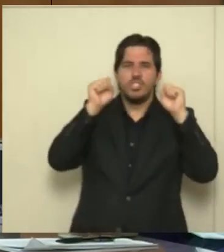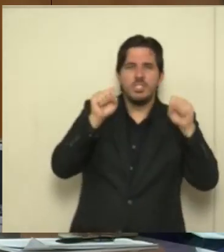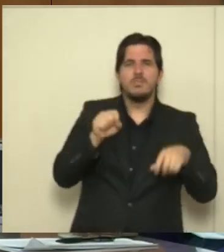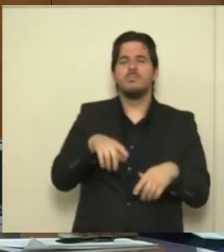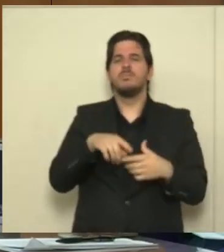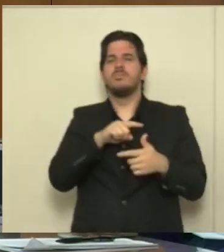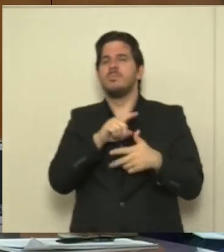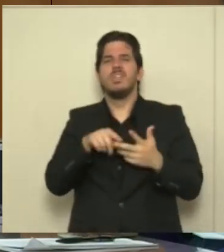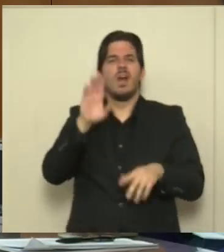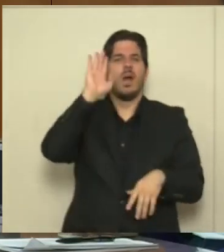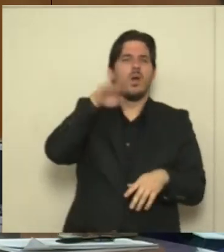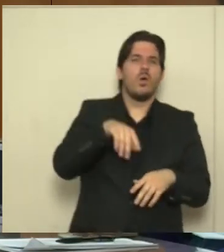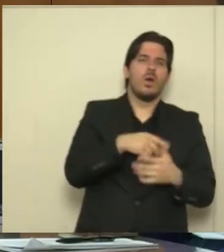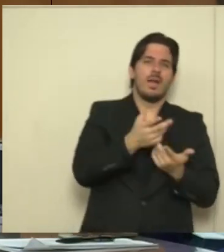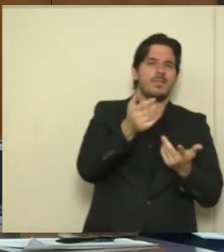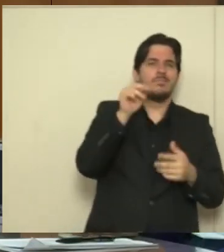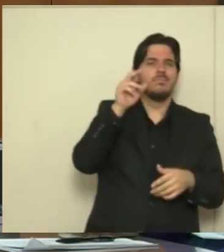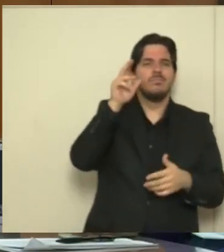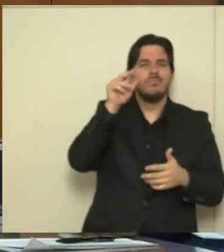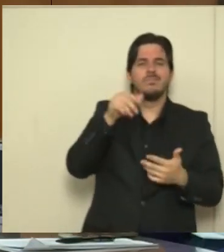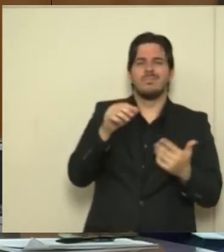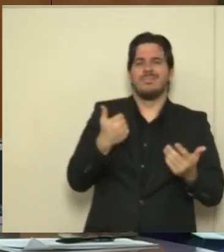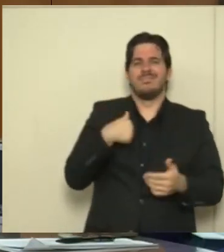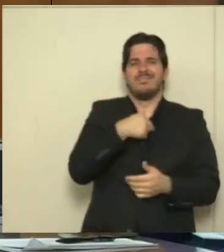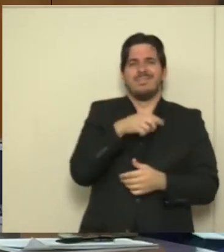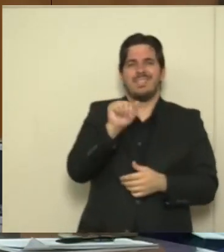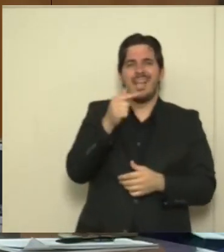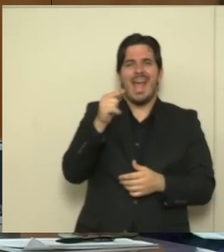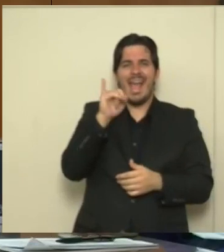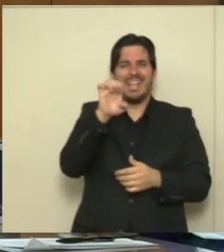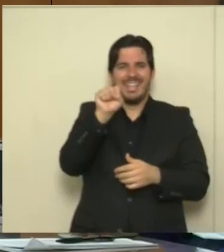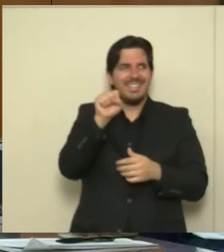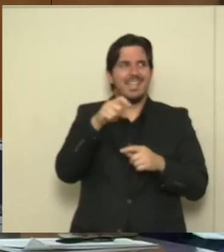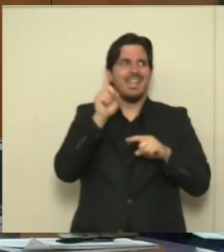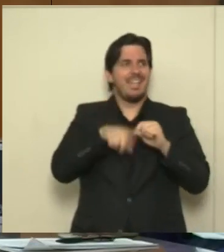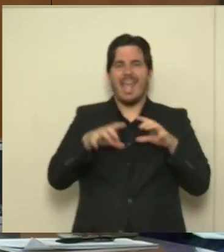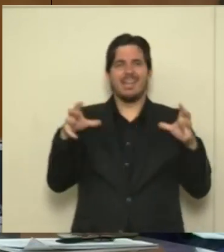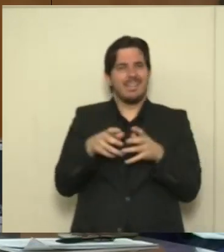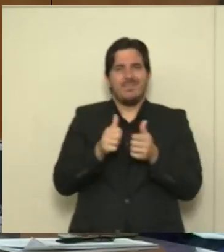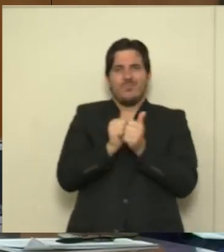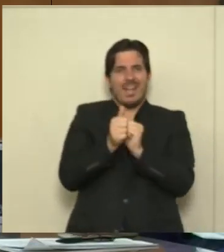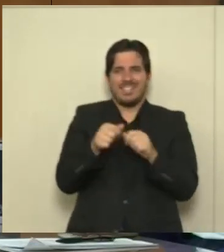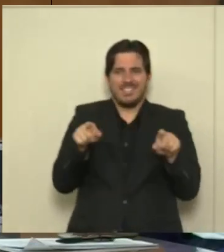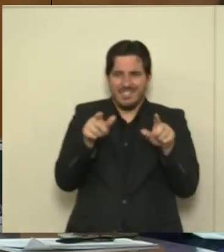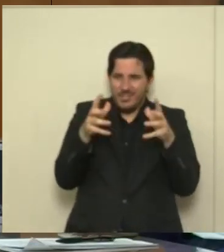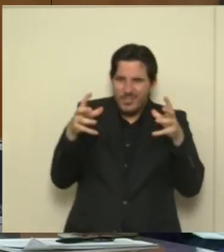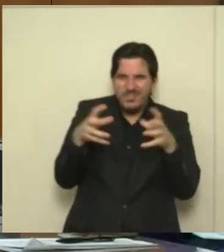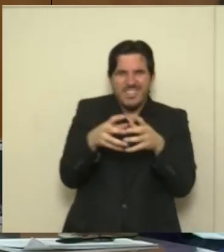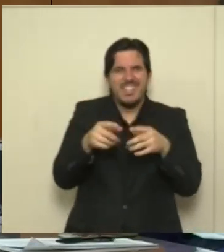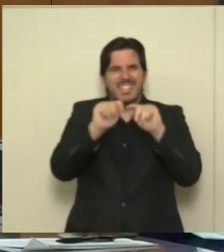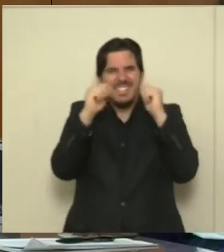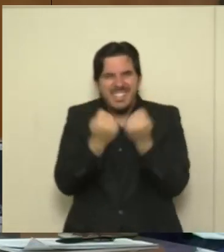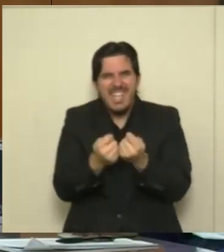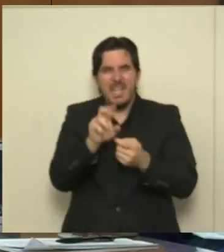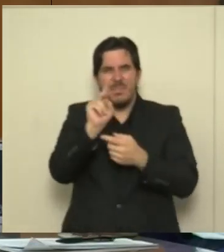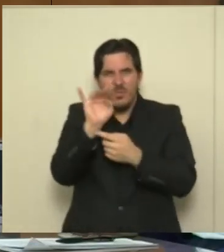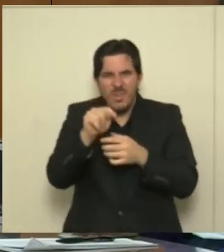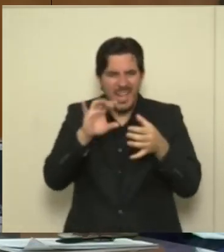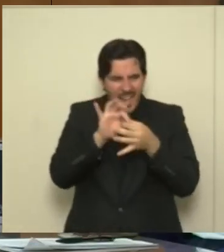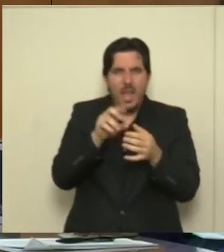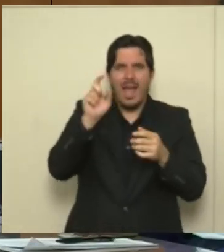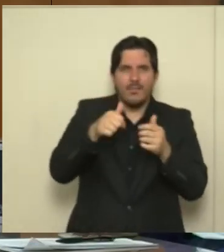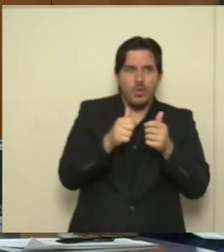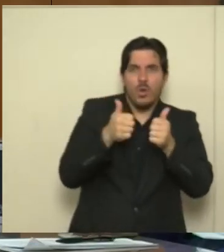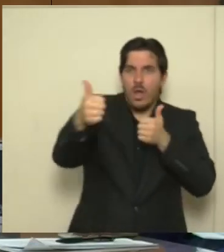and Aggies, for example, can't even really practice together as a team unit completely as a unit right now. So I'm wondering if